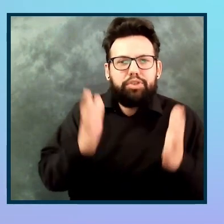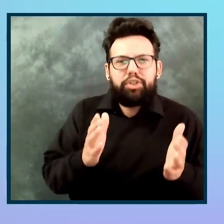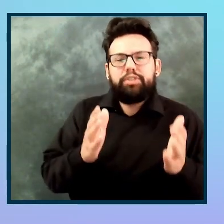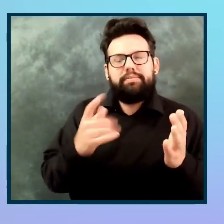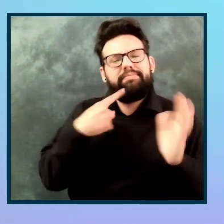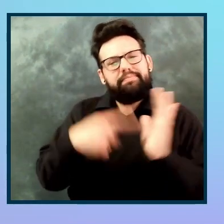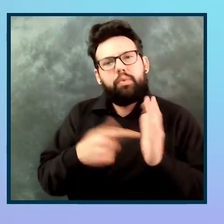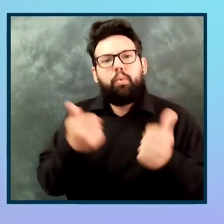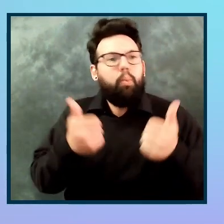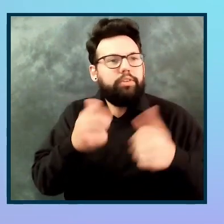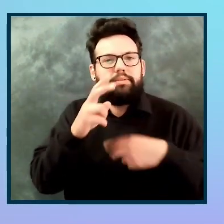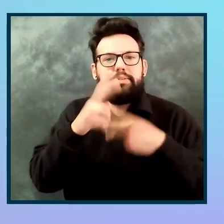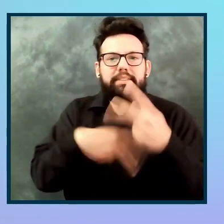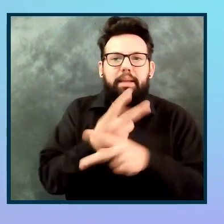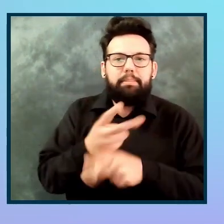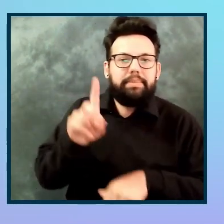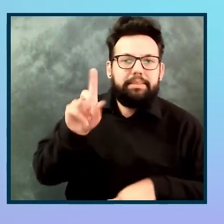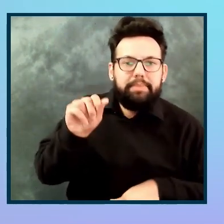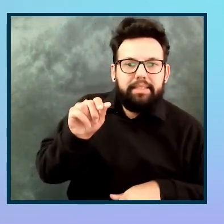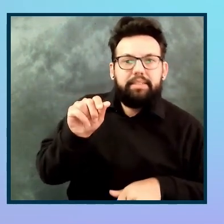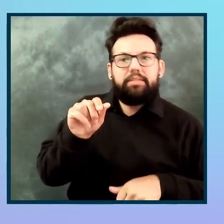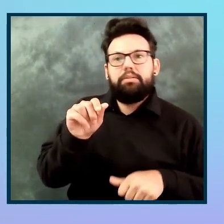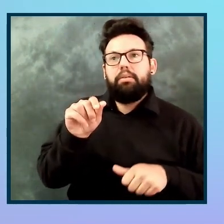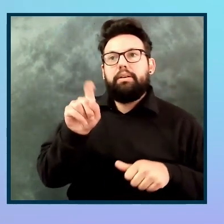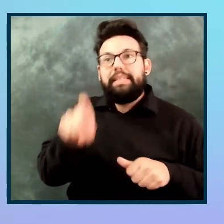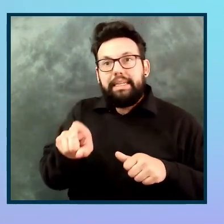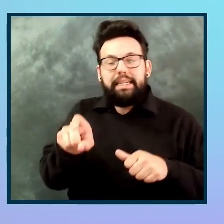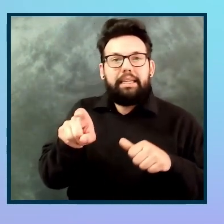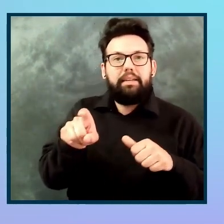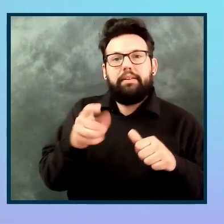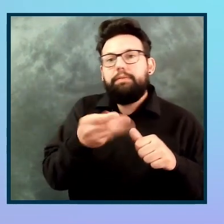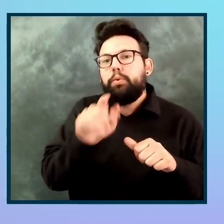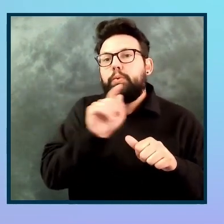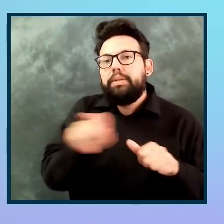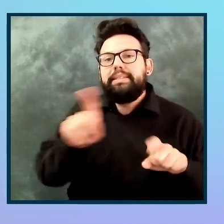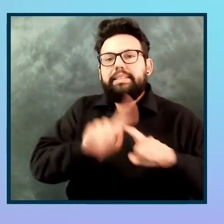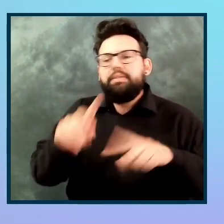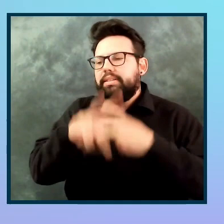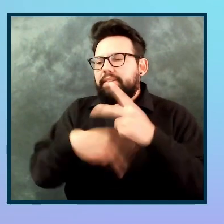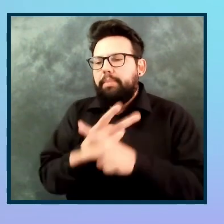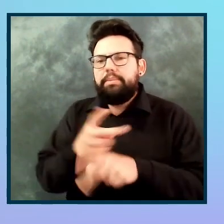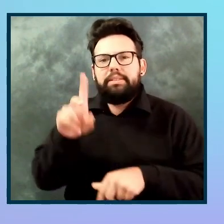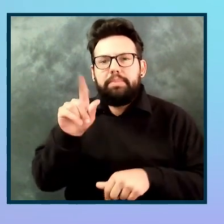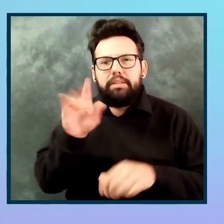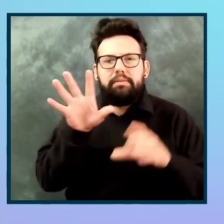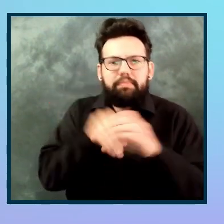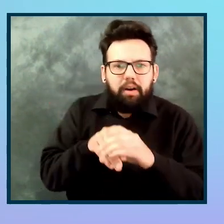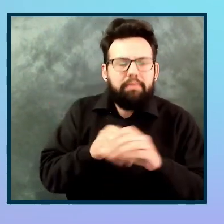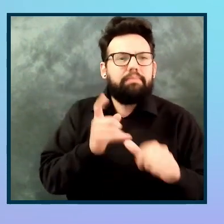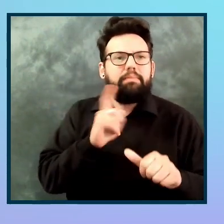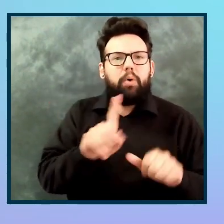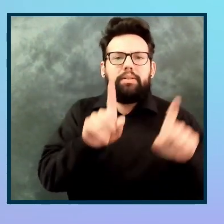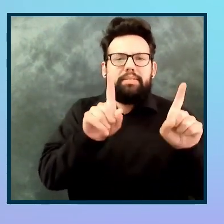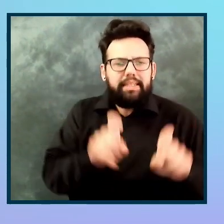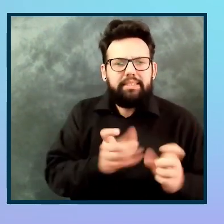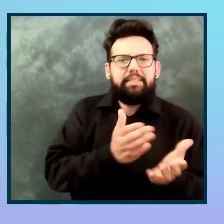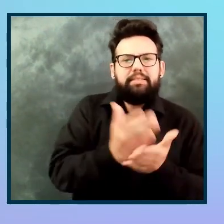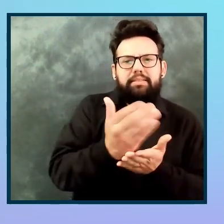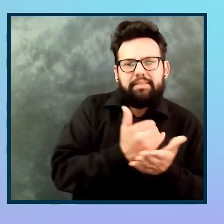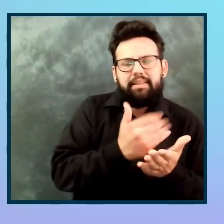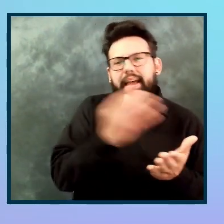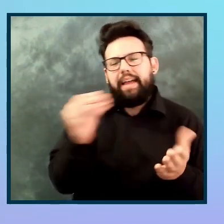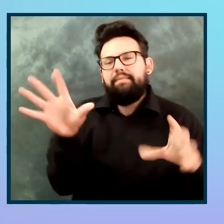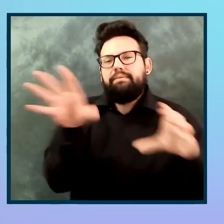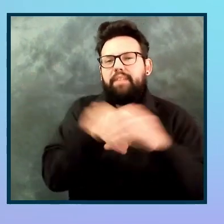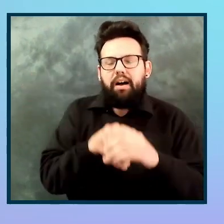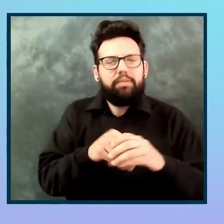abilities, combinations of abilities, and kind of work based on the product that you're testing to kind of see what your